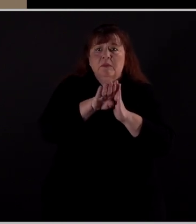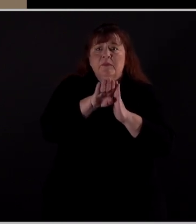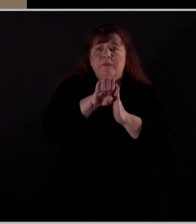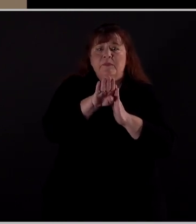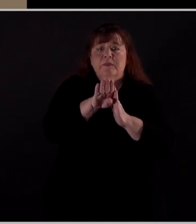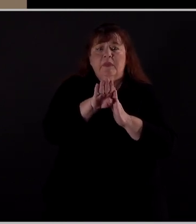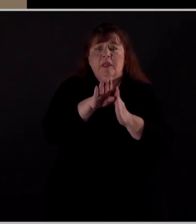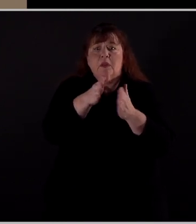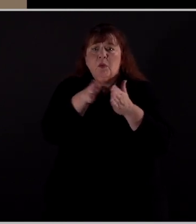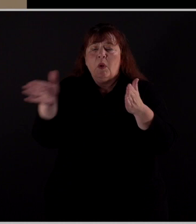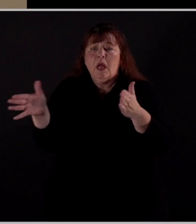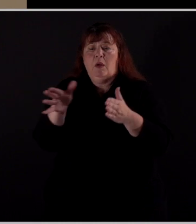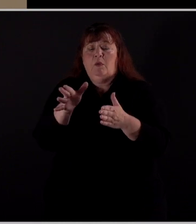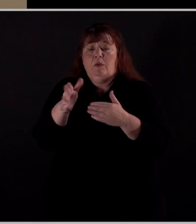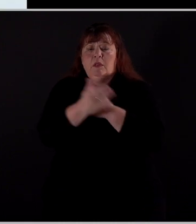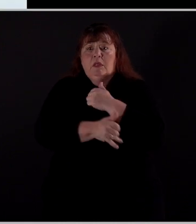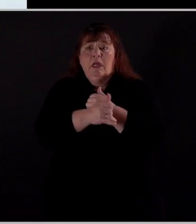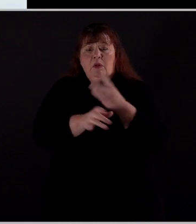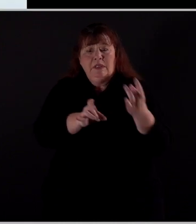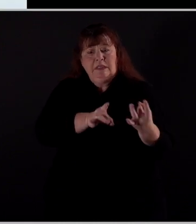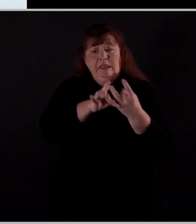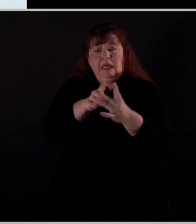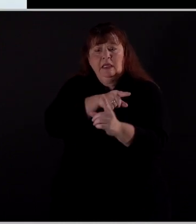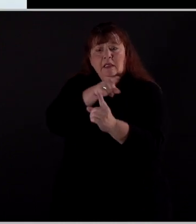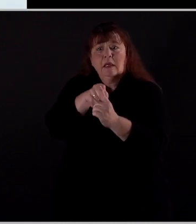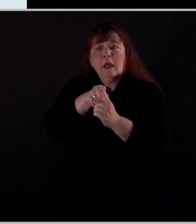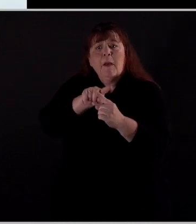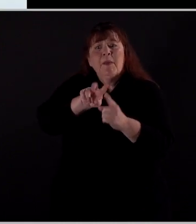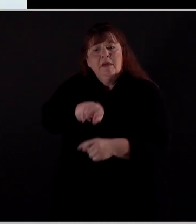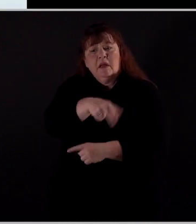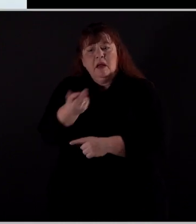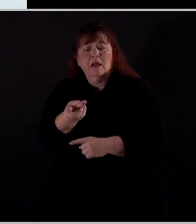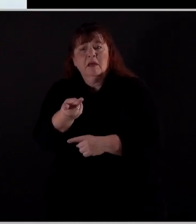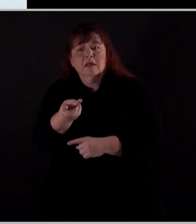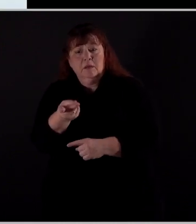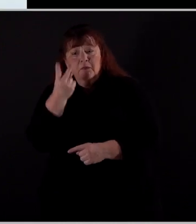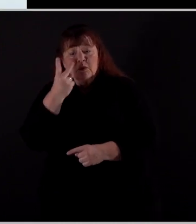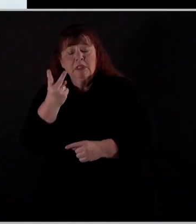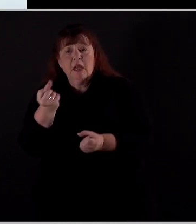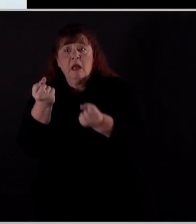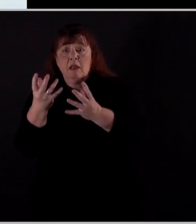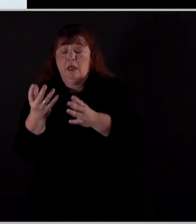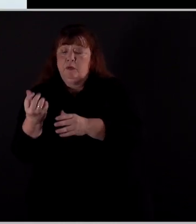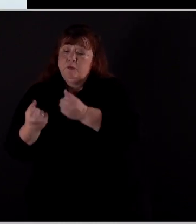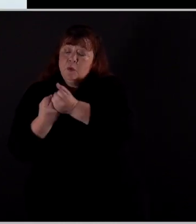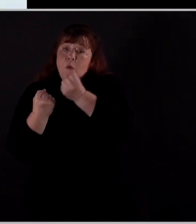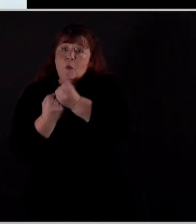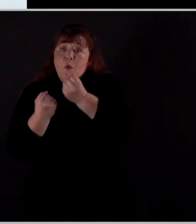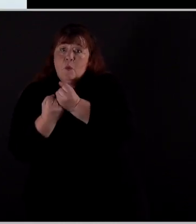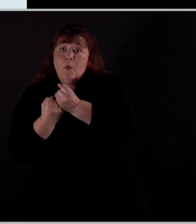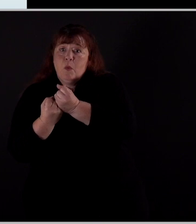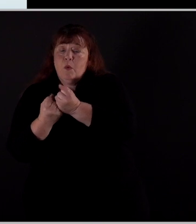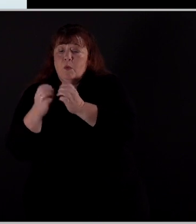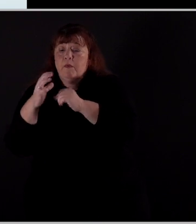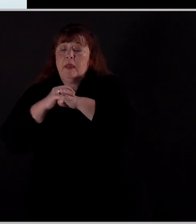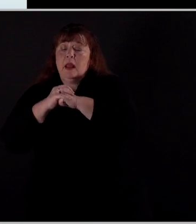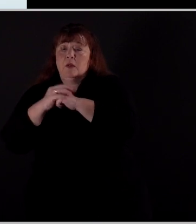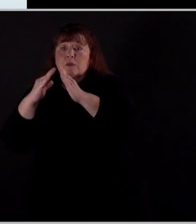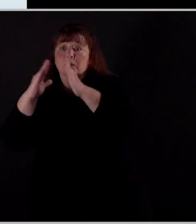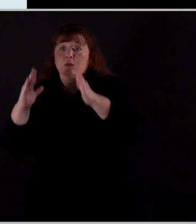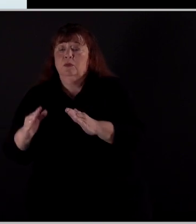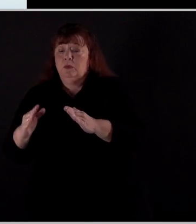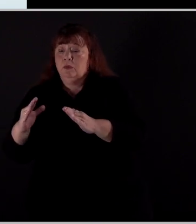around the country that are being targeted by hate. But on the flip side, we've also seen a lot of support for houses of worship as well. We've